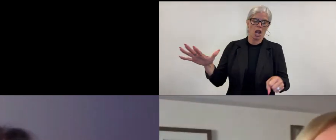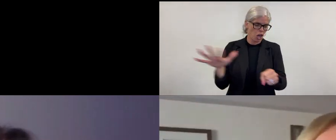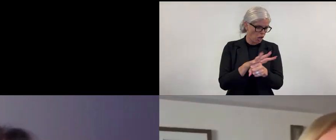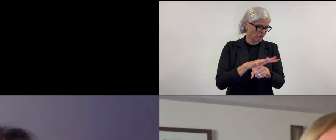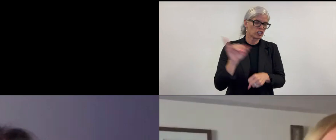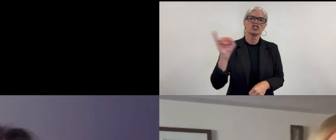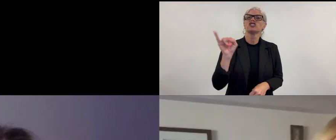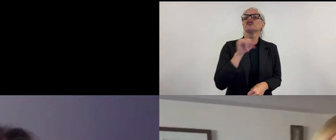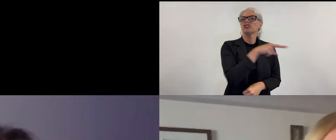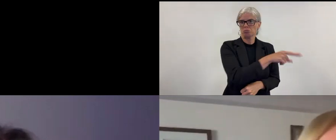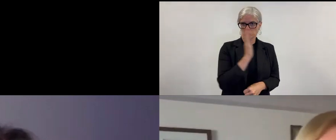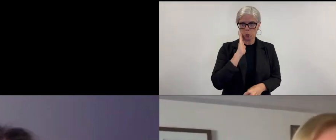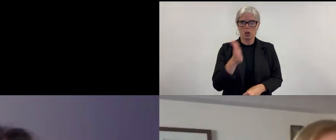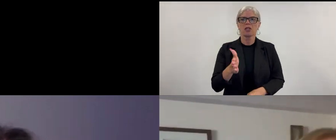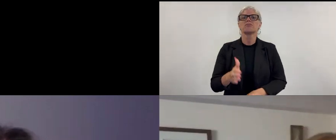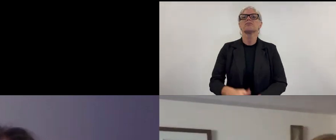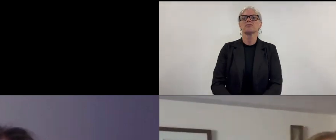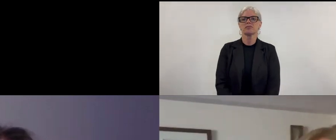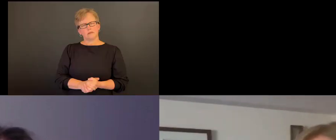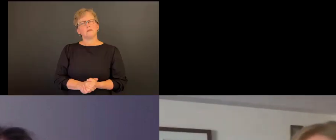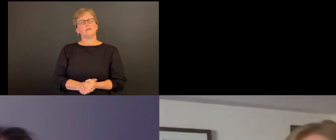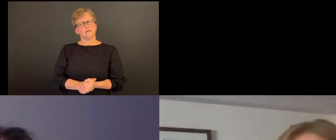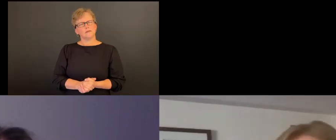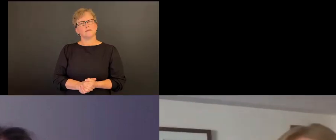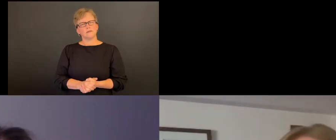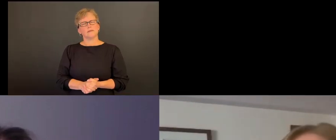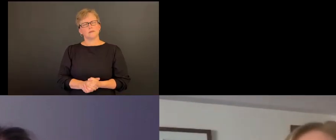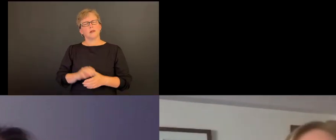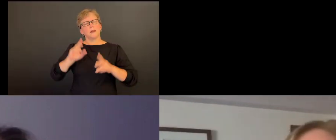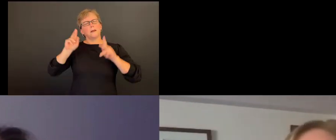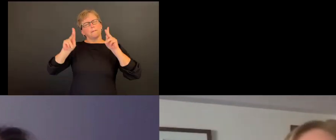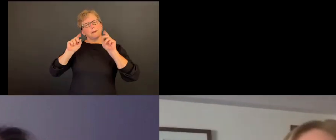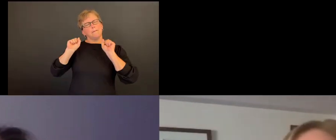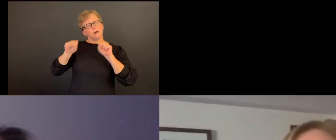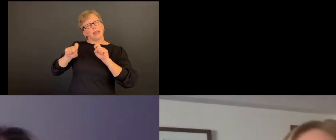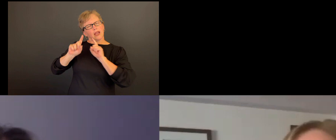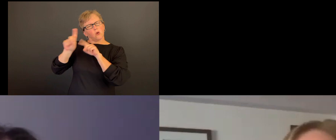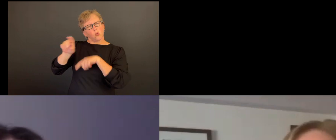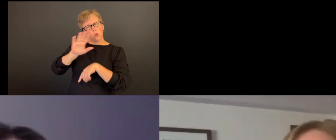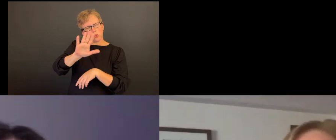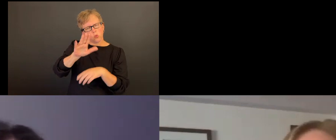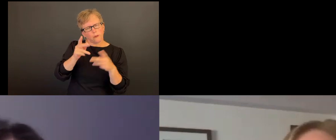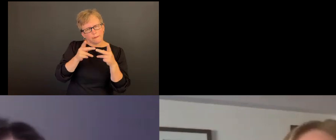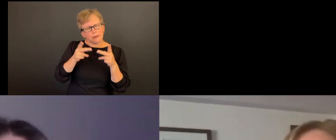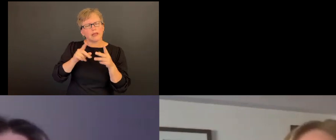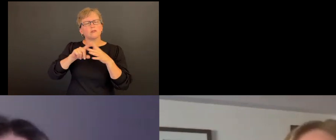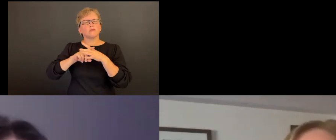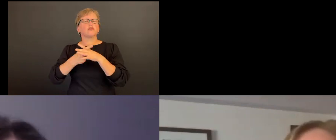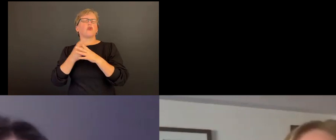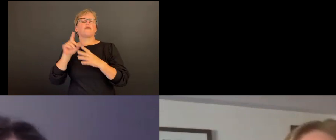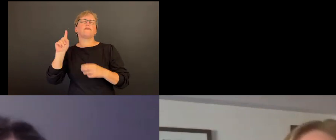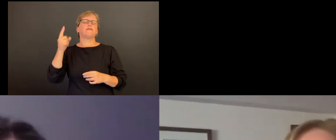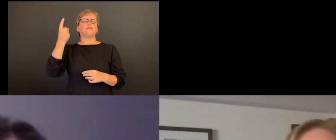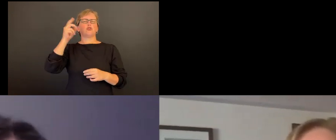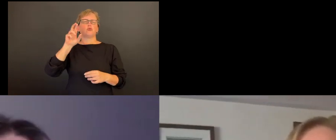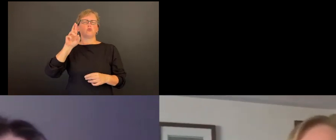that we deliver is covered by insurance. And so people would be able to come to your facility after